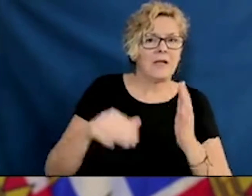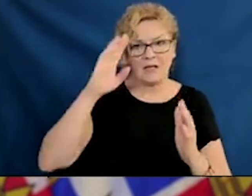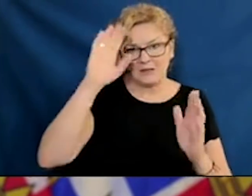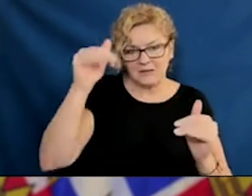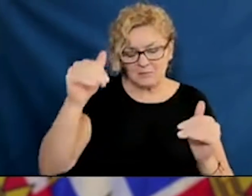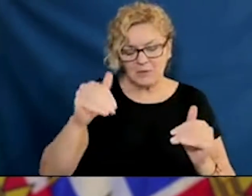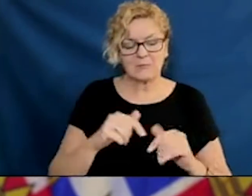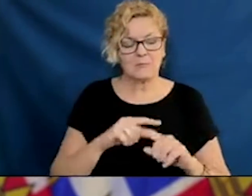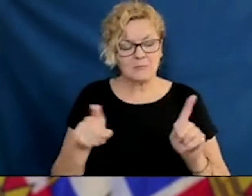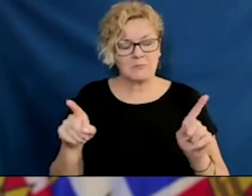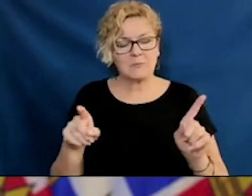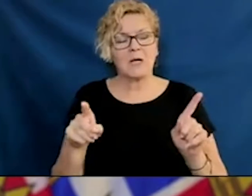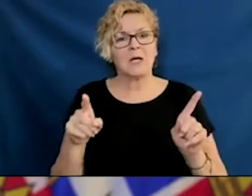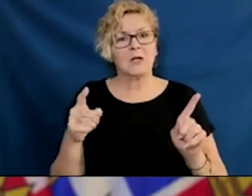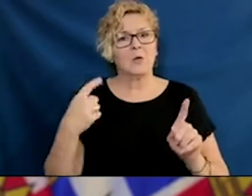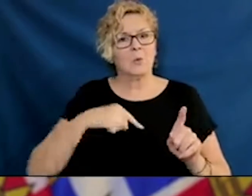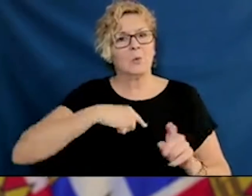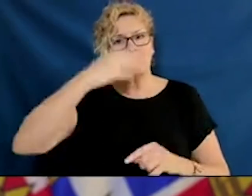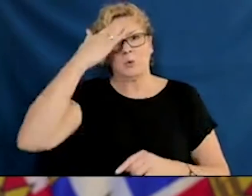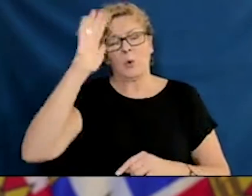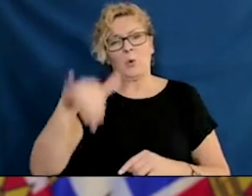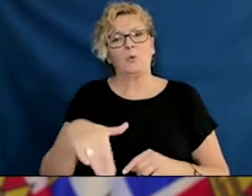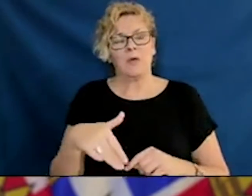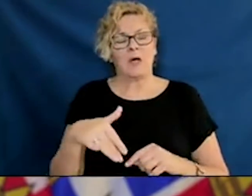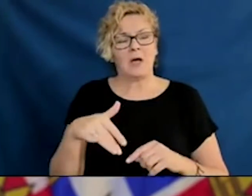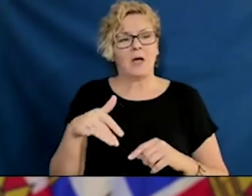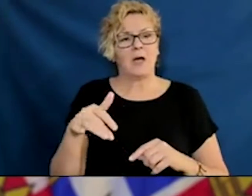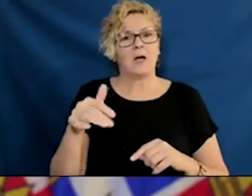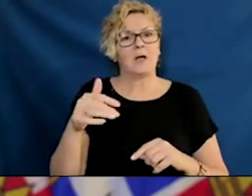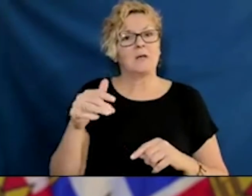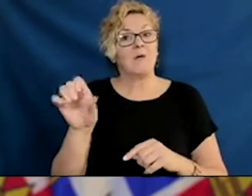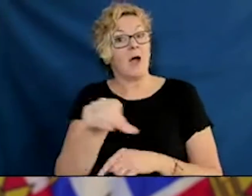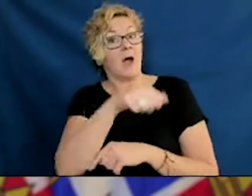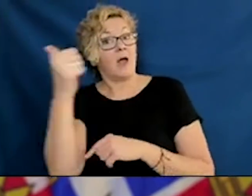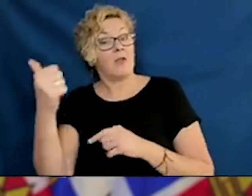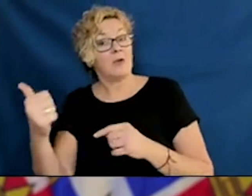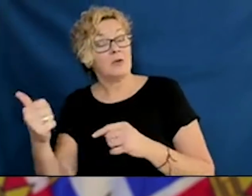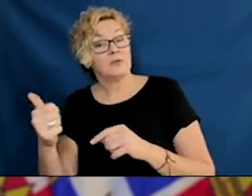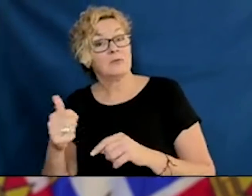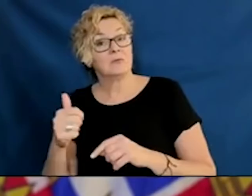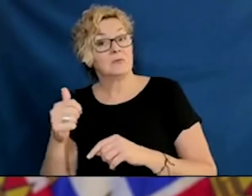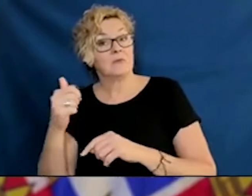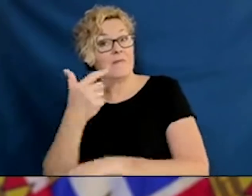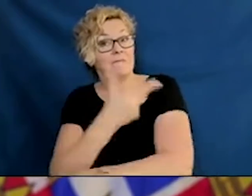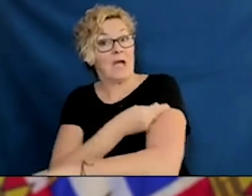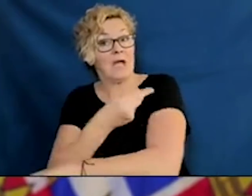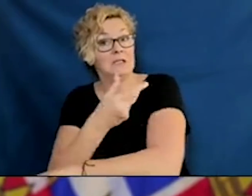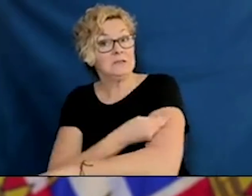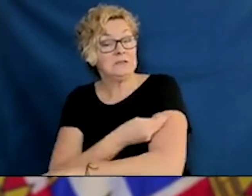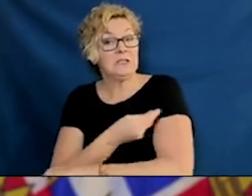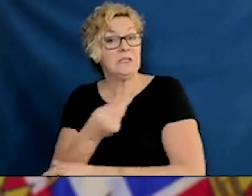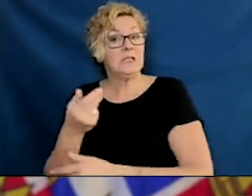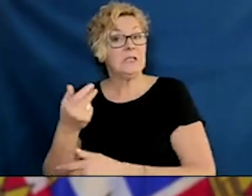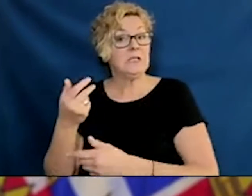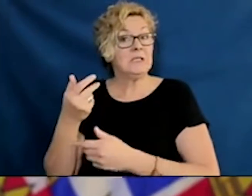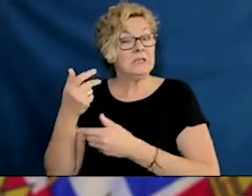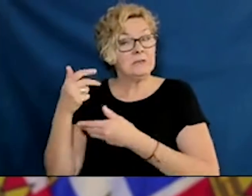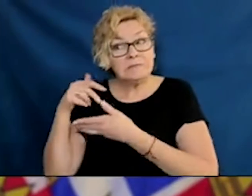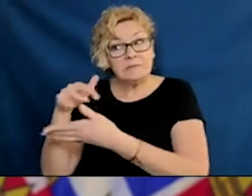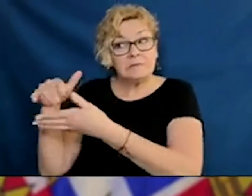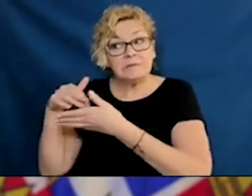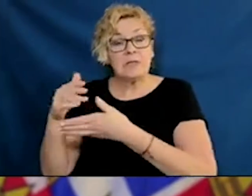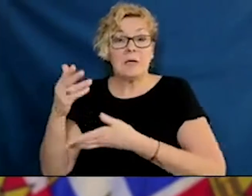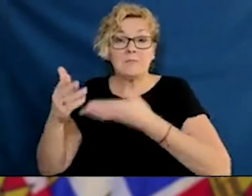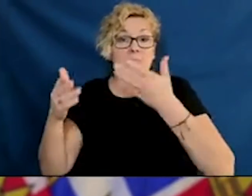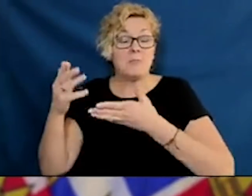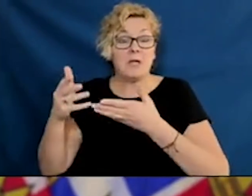Health Canada, and we're hopeful that many of them may become available for use in the coming weeks. But right now,